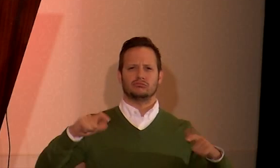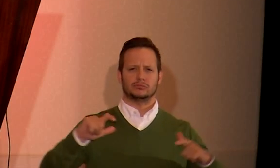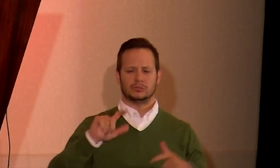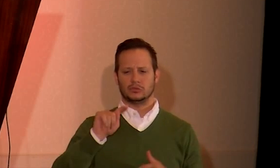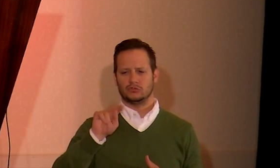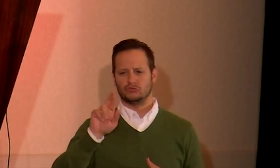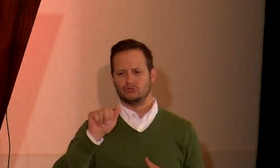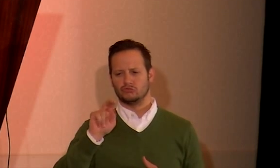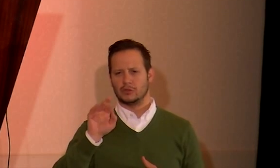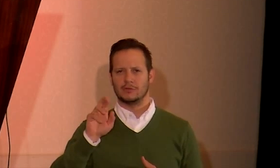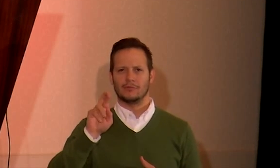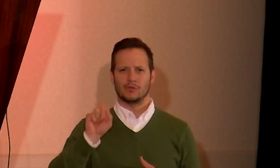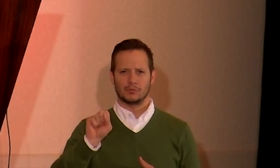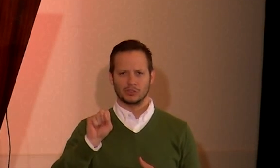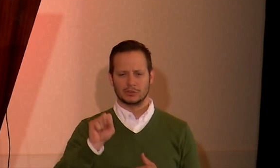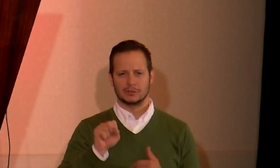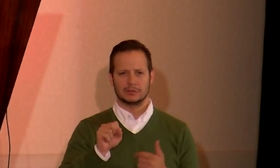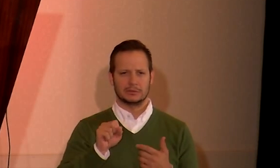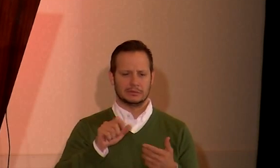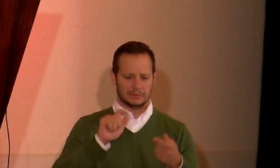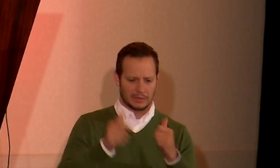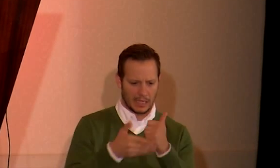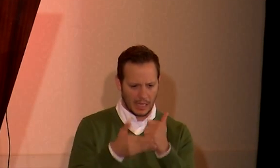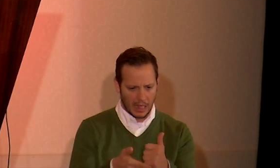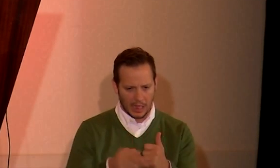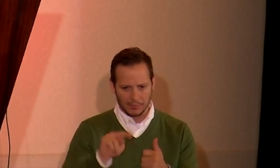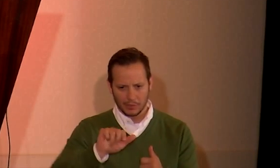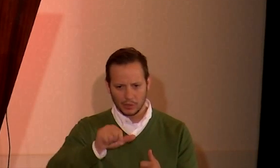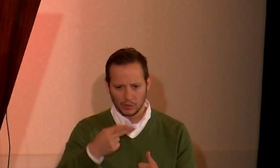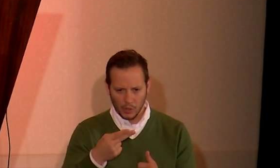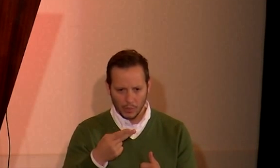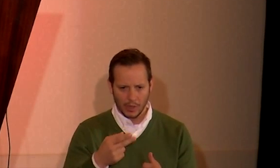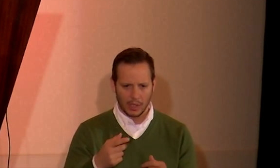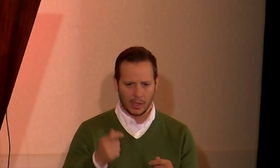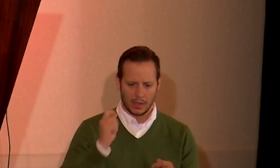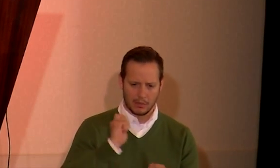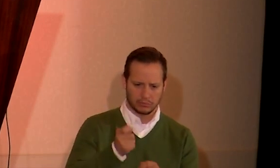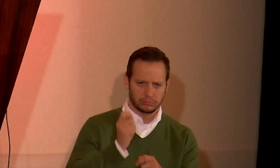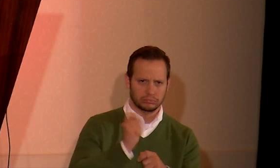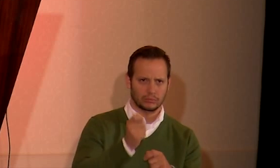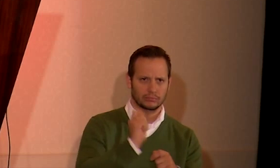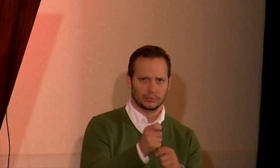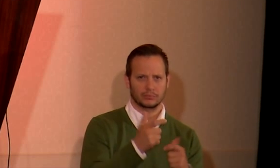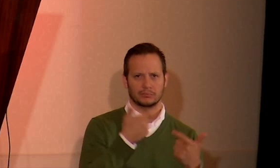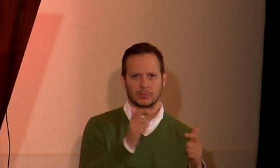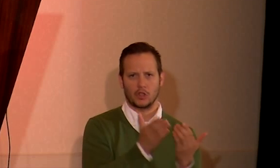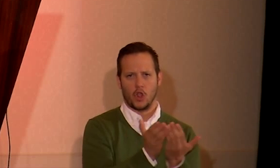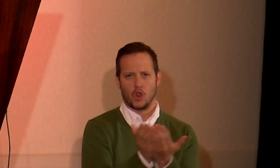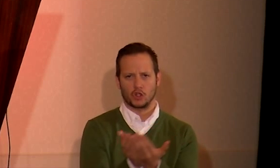of clay helped Noah and his family nail together the ark.